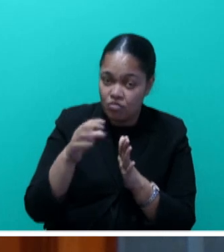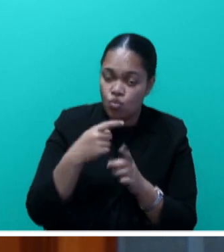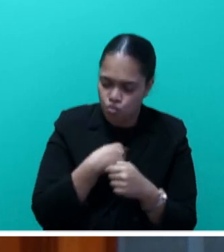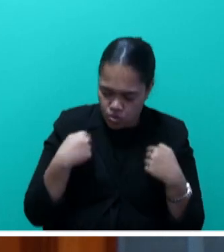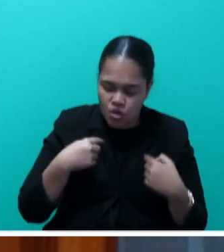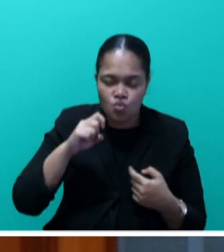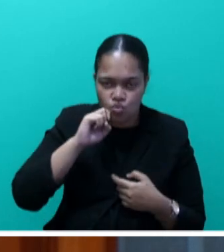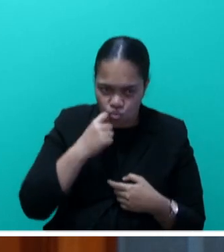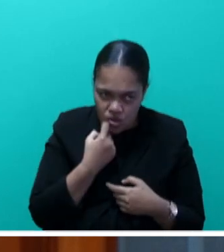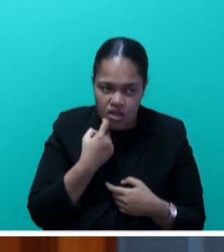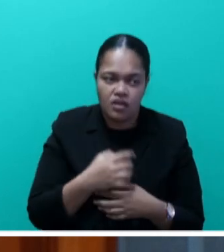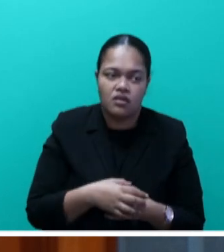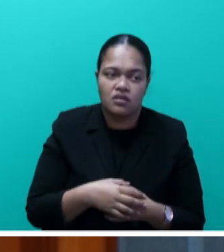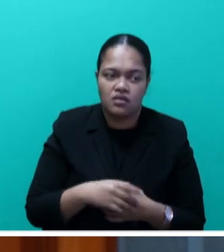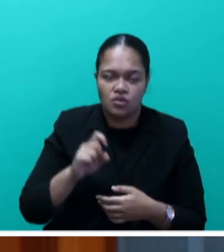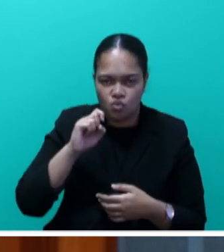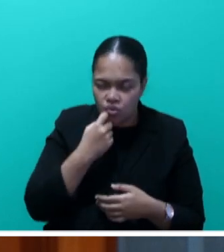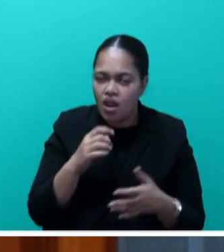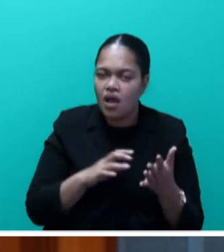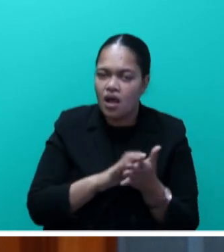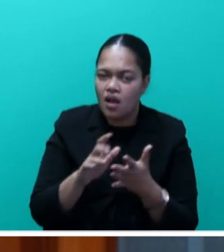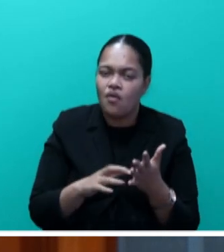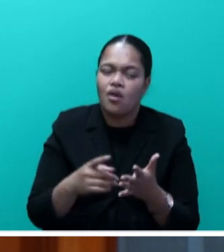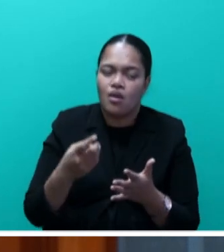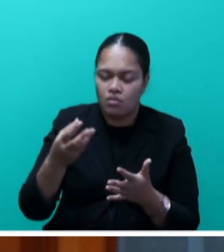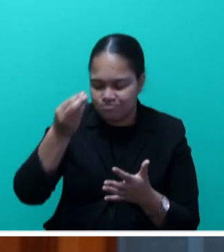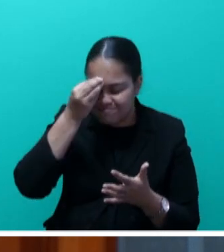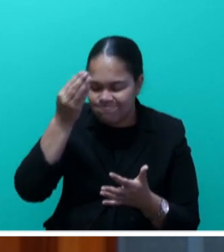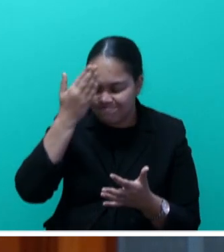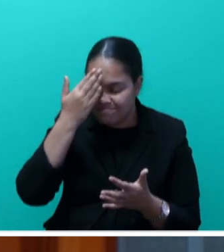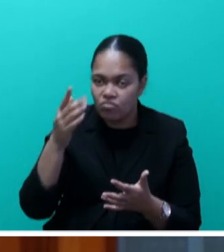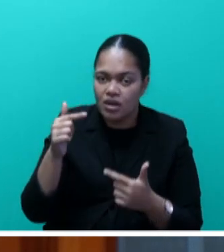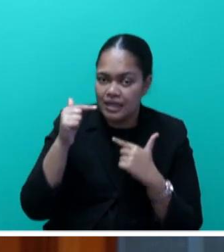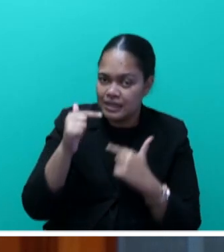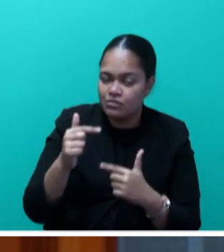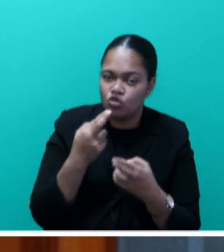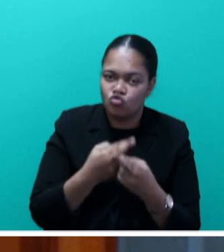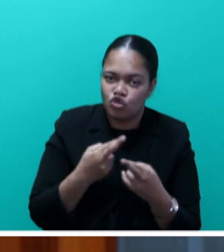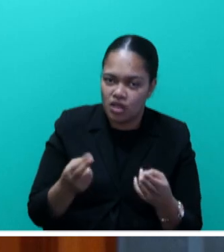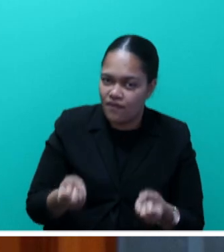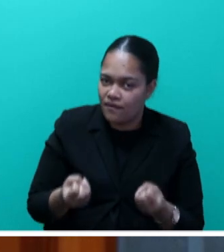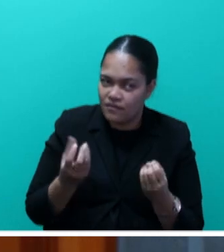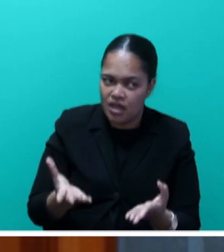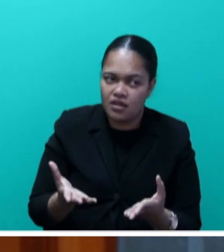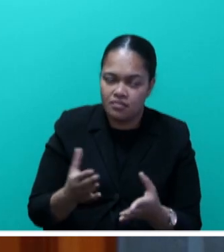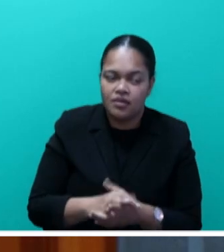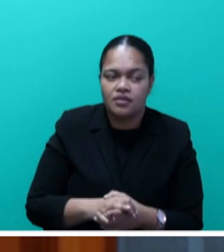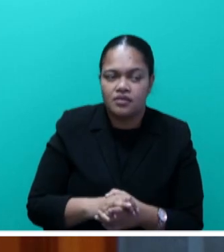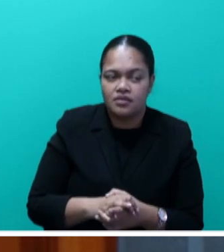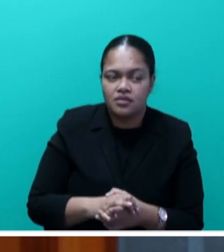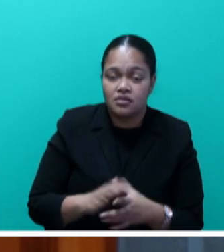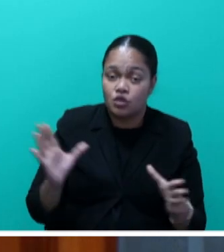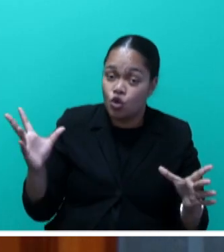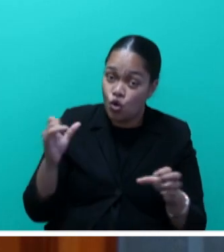Speaker, be frugal and calculated as we are very mindful of the limited resources available. In